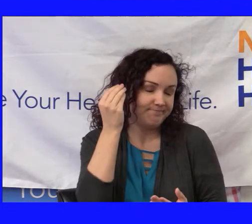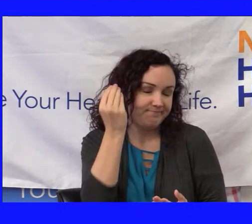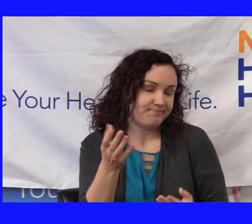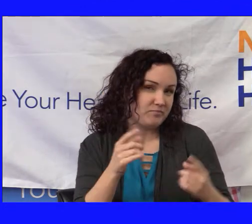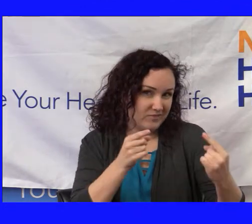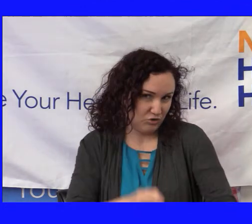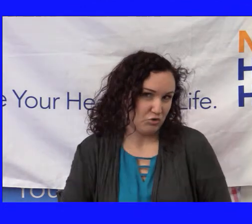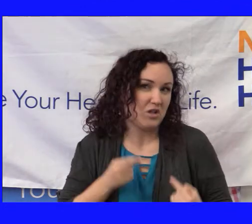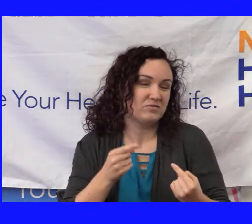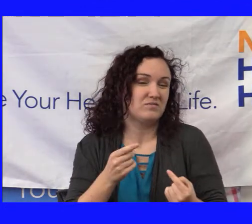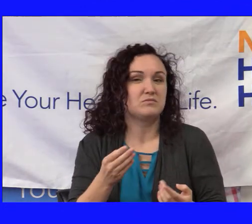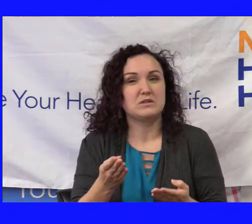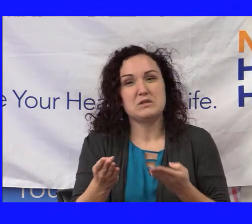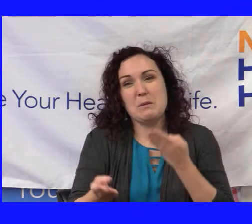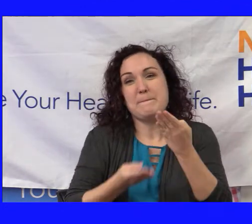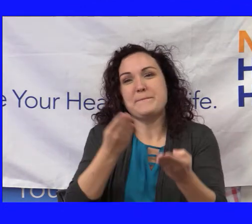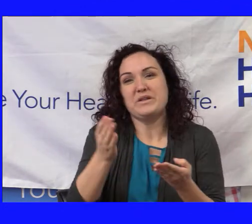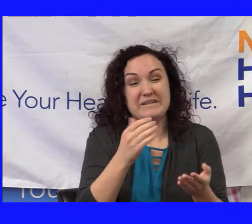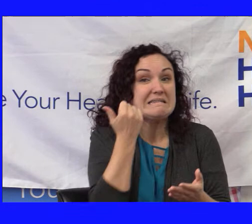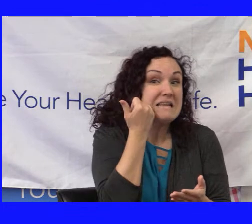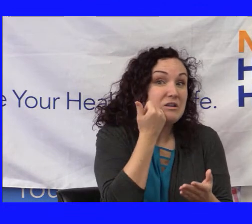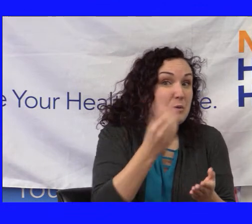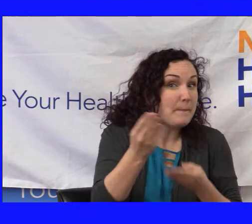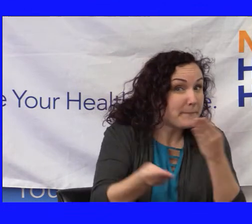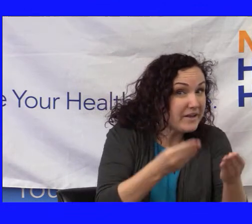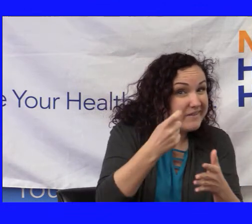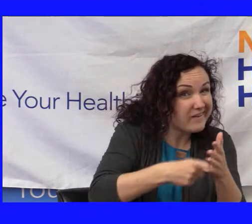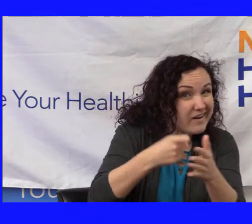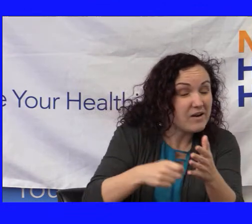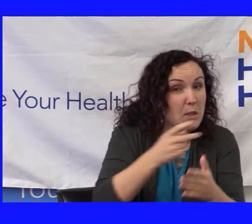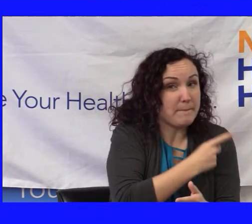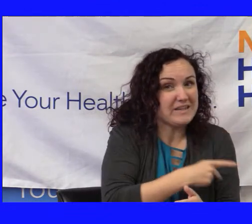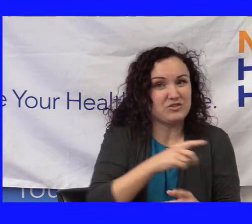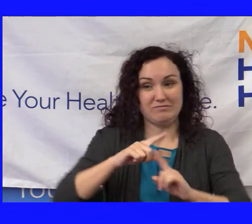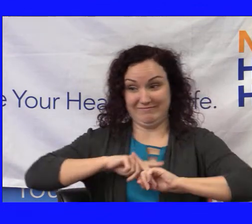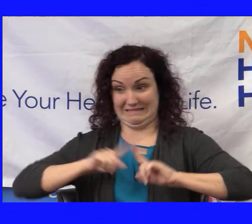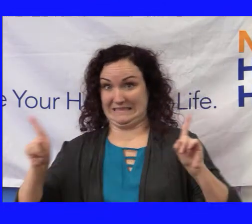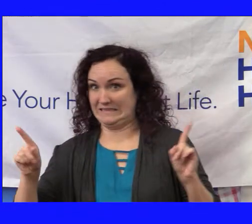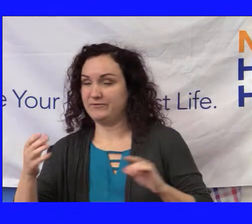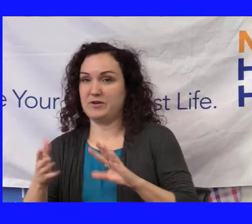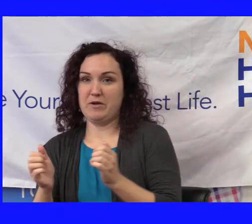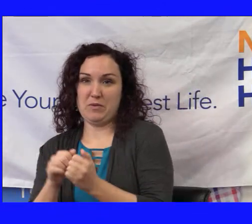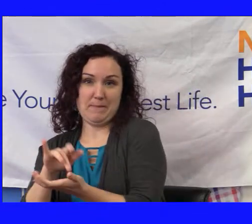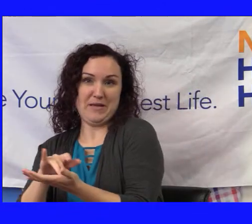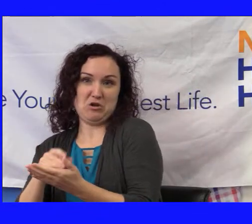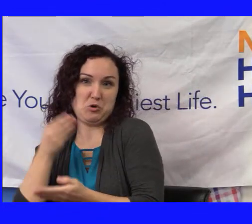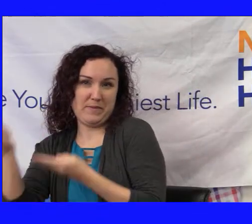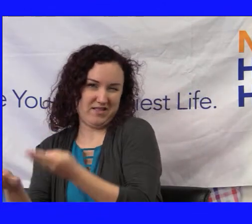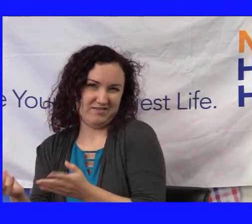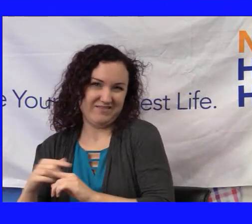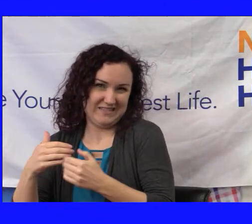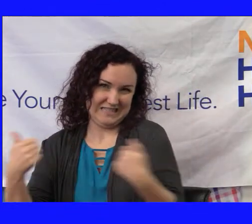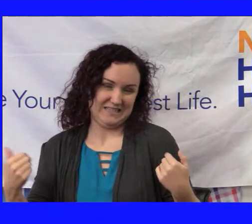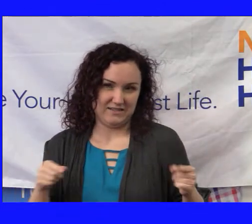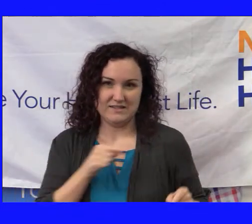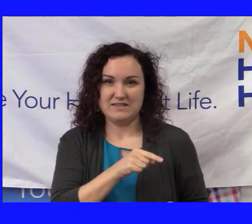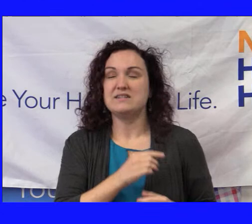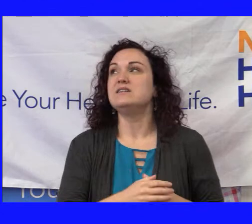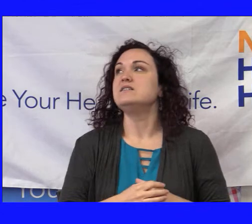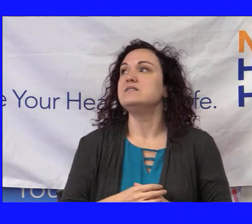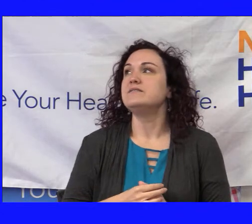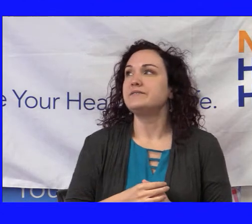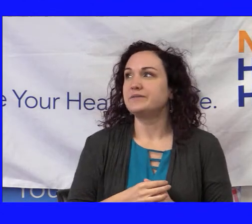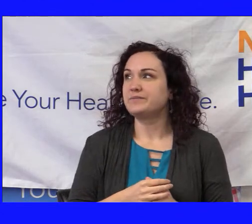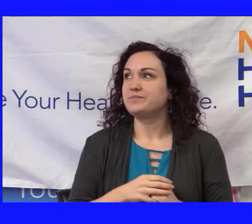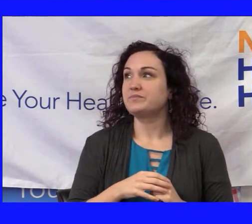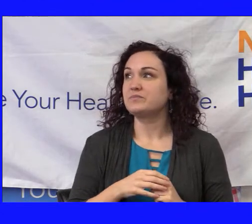dental billing is so different from medical billing. And Joint Commission has suggested and made it